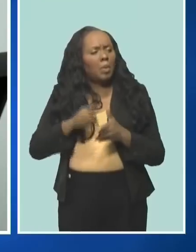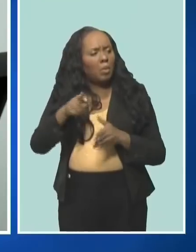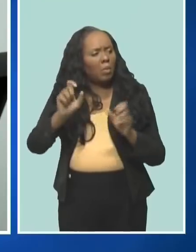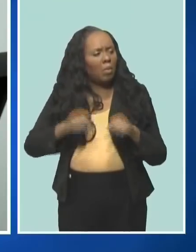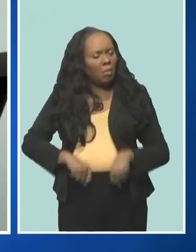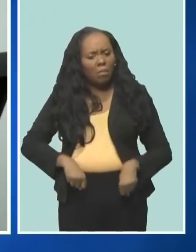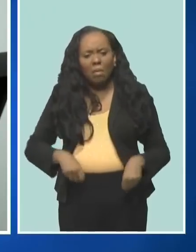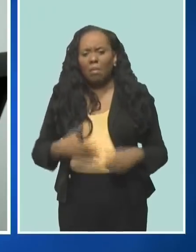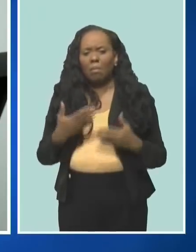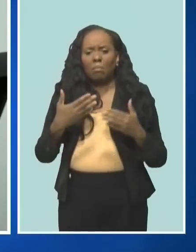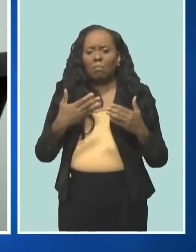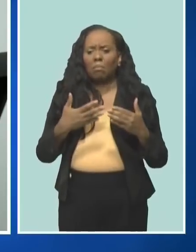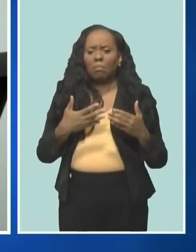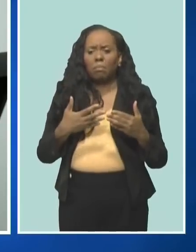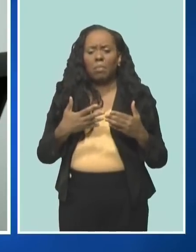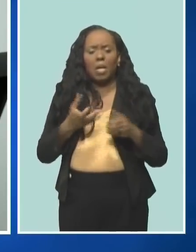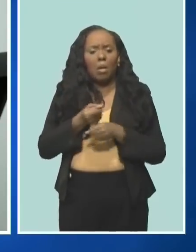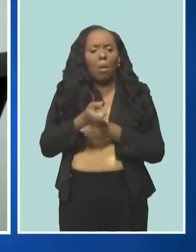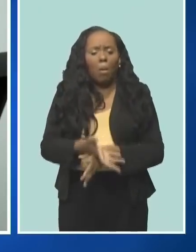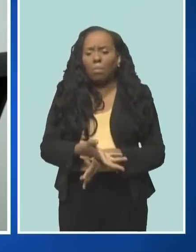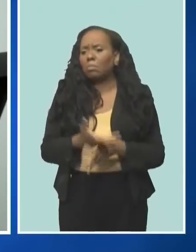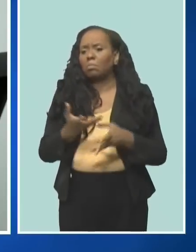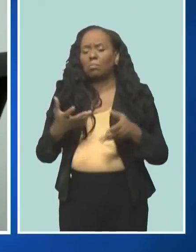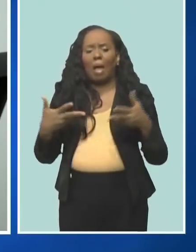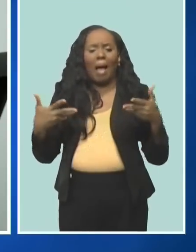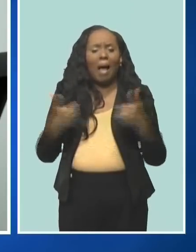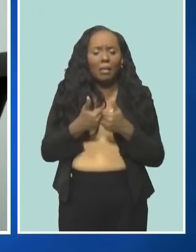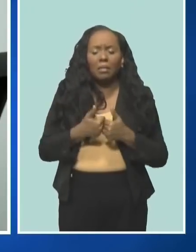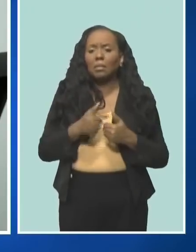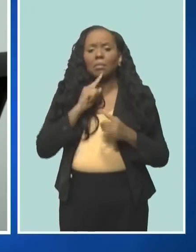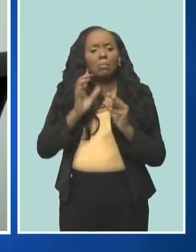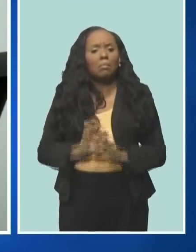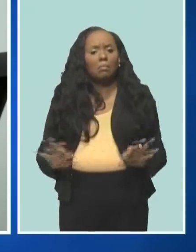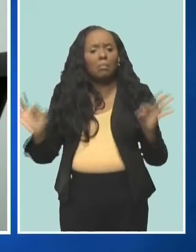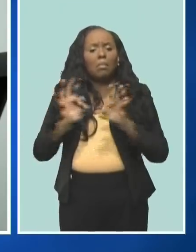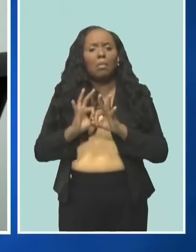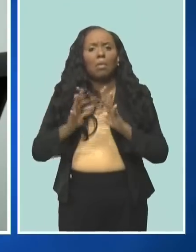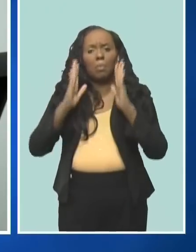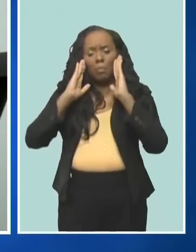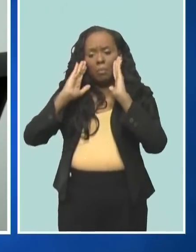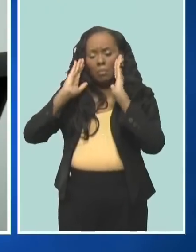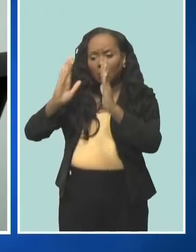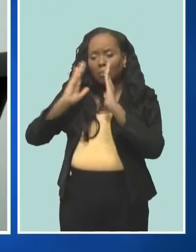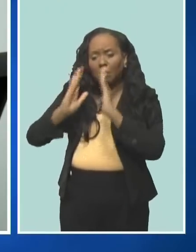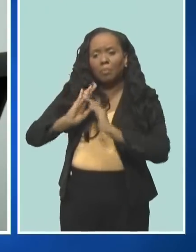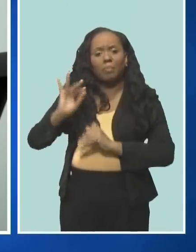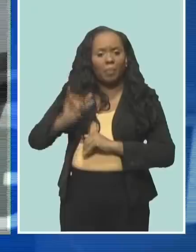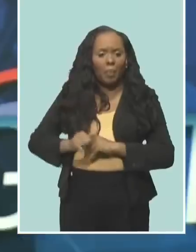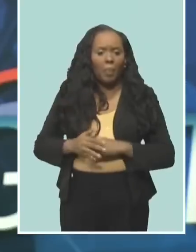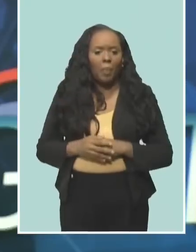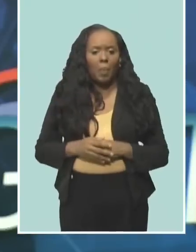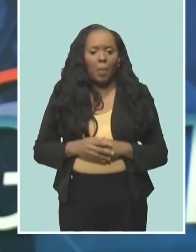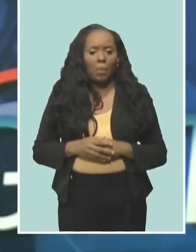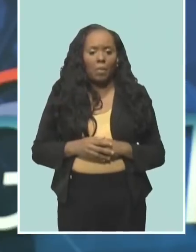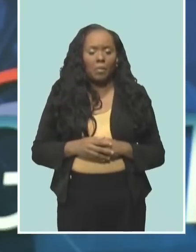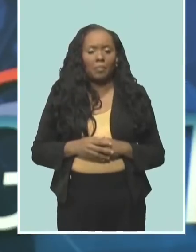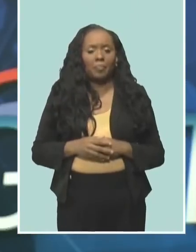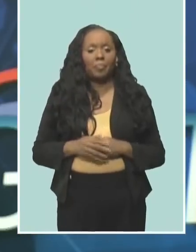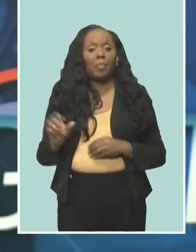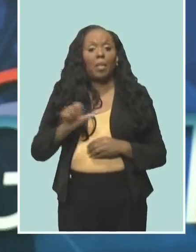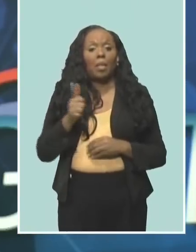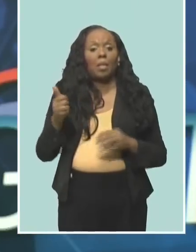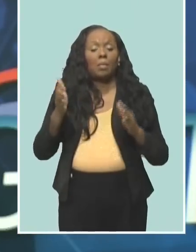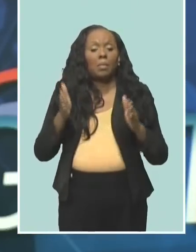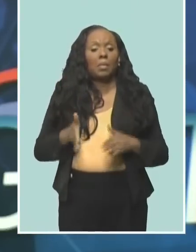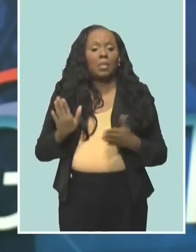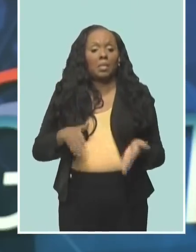go. So it's very important that we also pay attention to that as well. Another life has